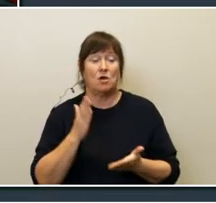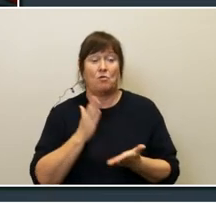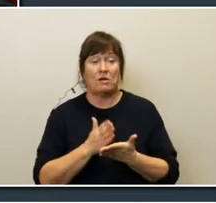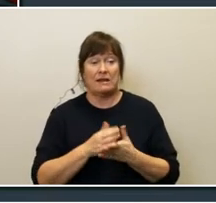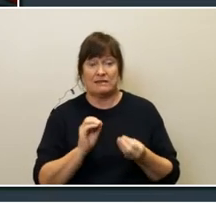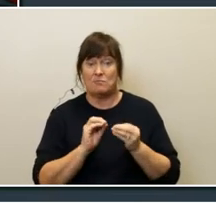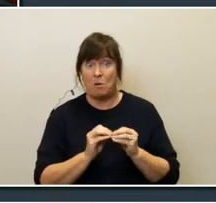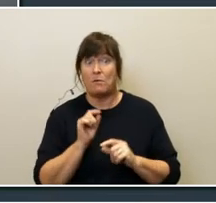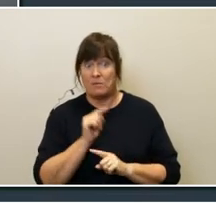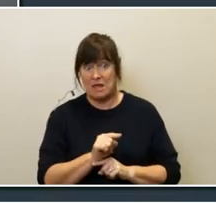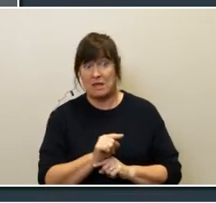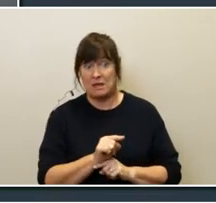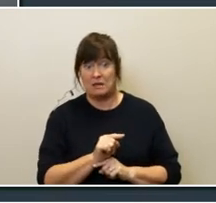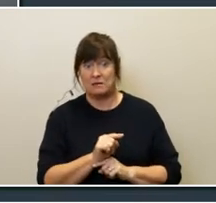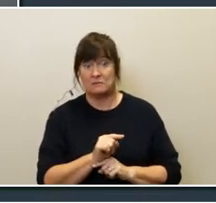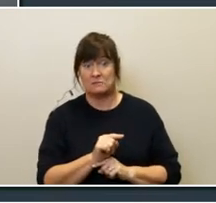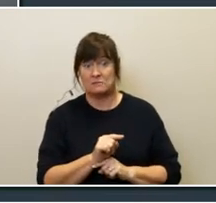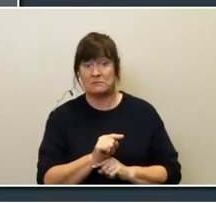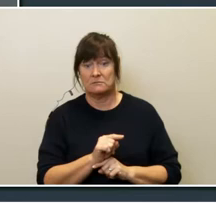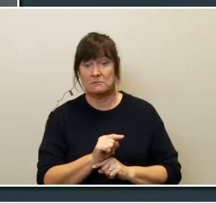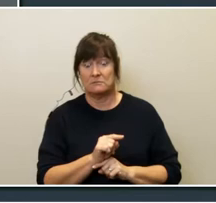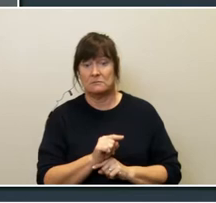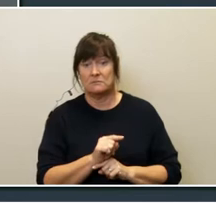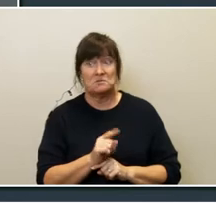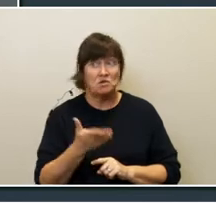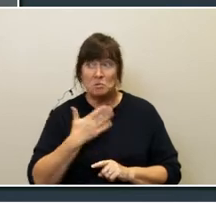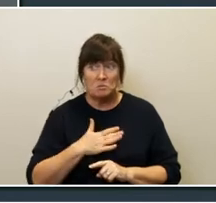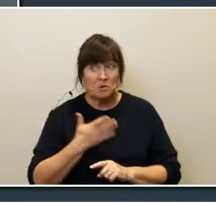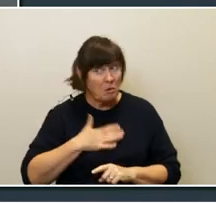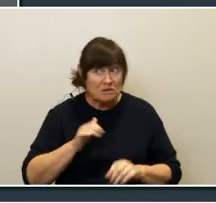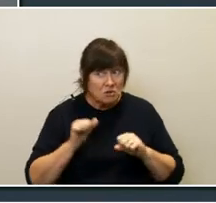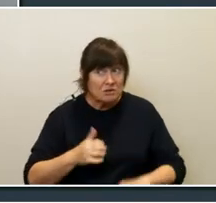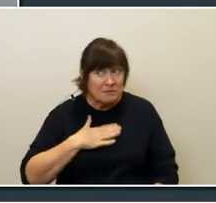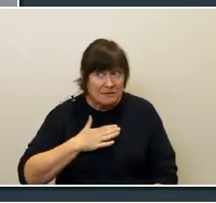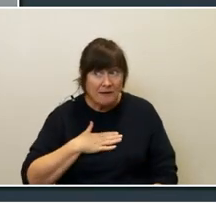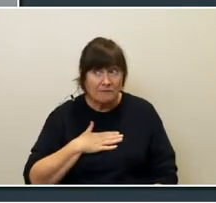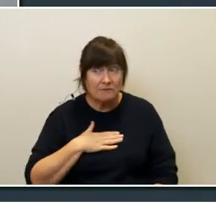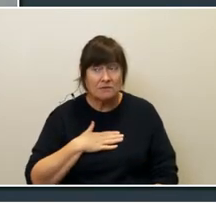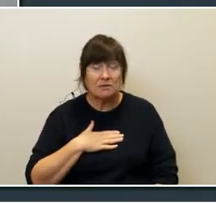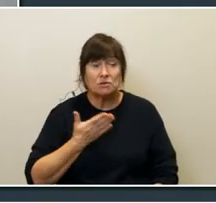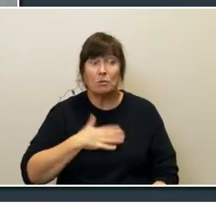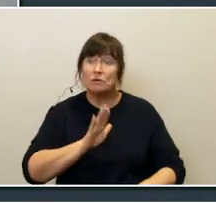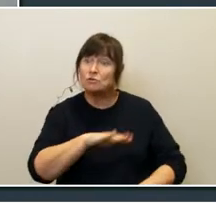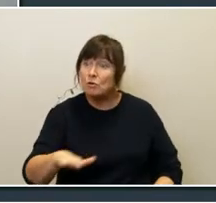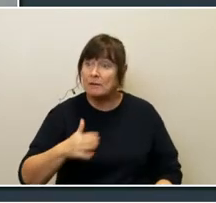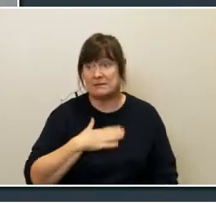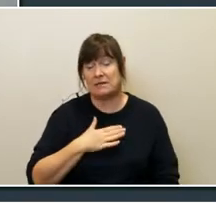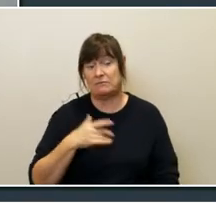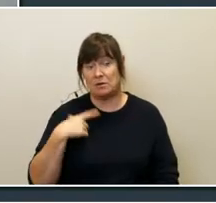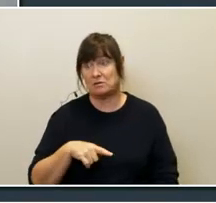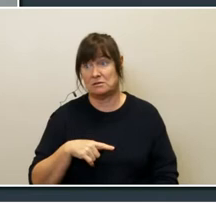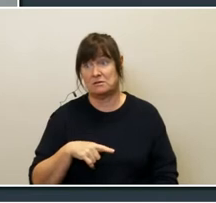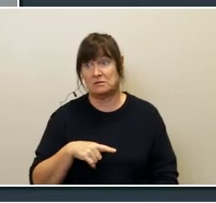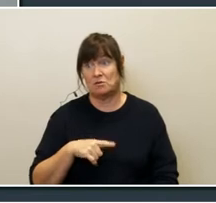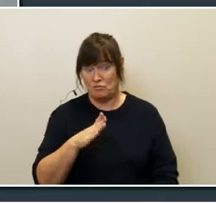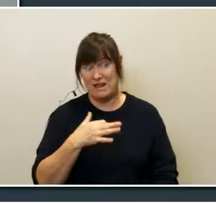problem, and do you not want students to be safe? Do you not want children to be safe? Because their safety